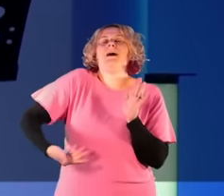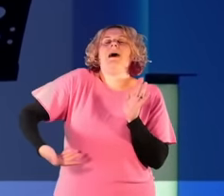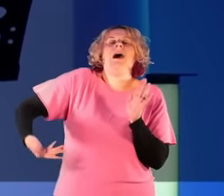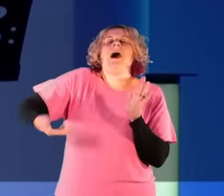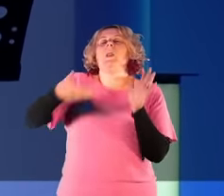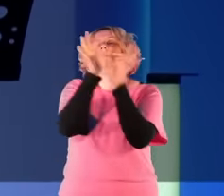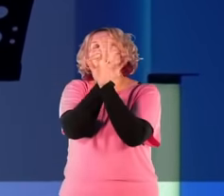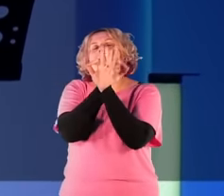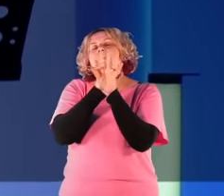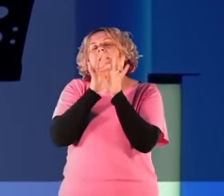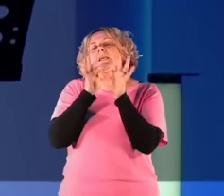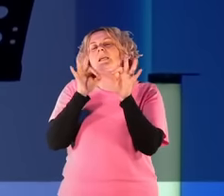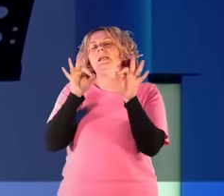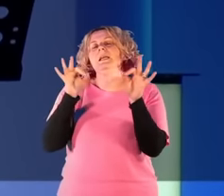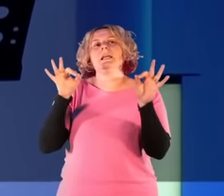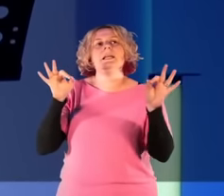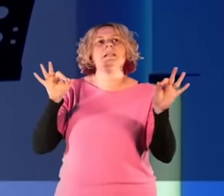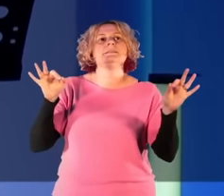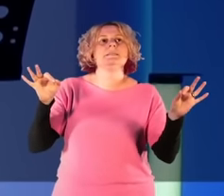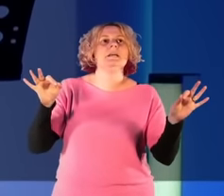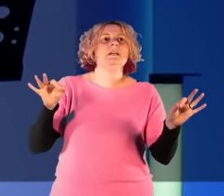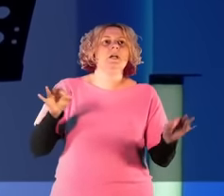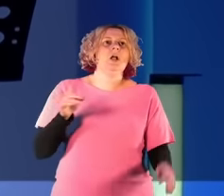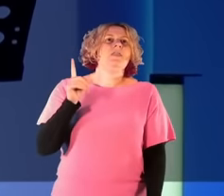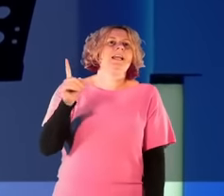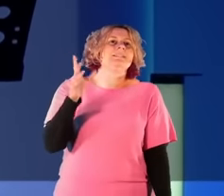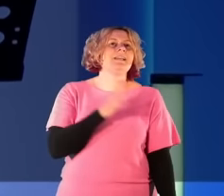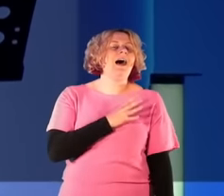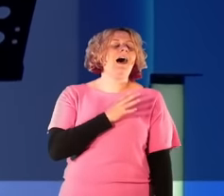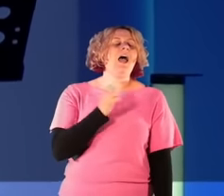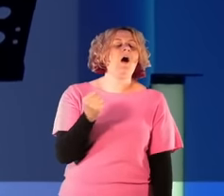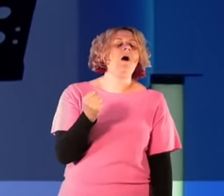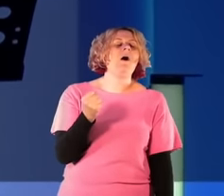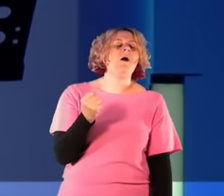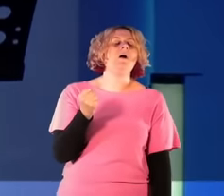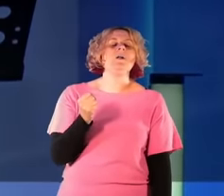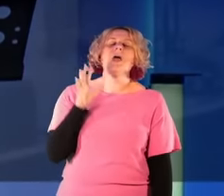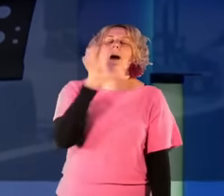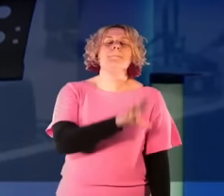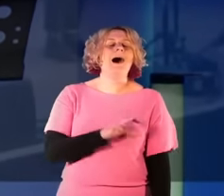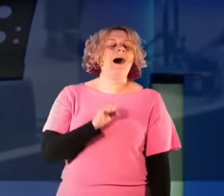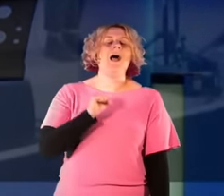and boundless peace. To this I hold.